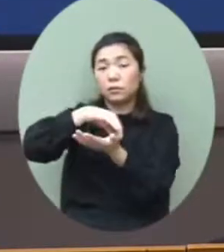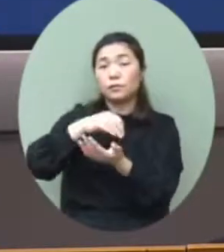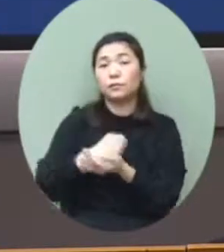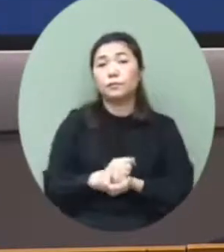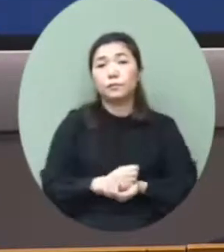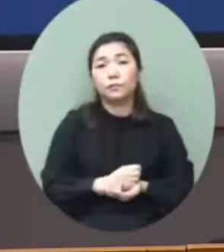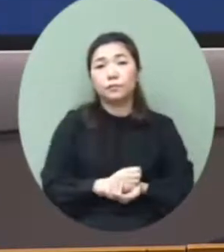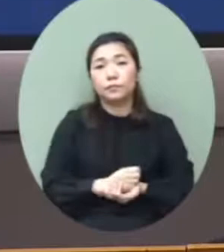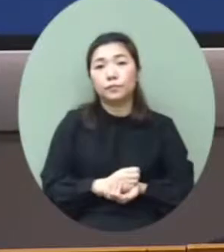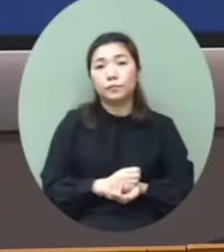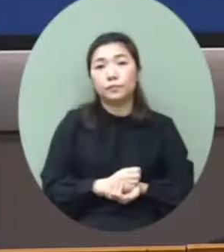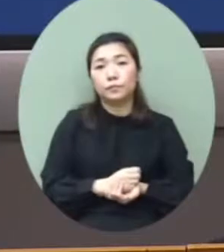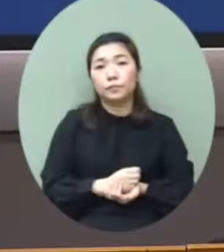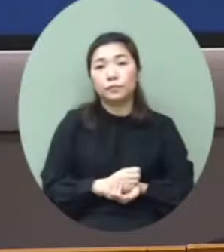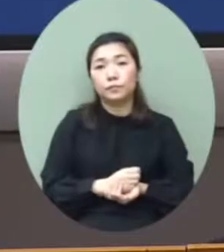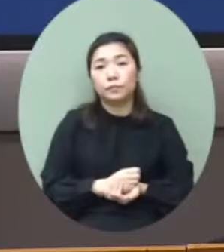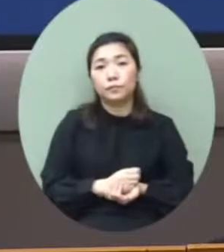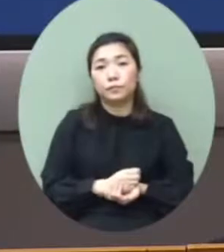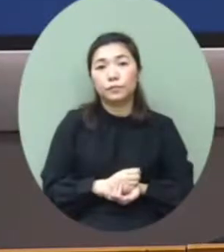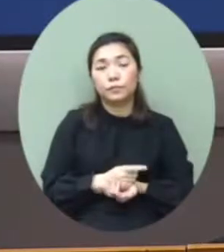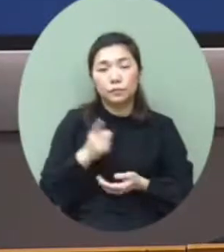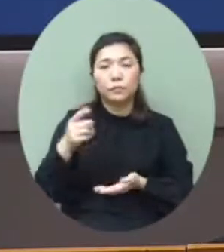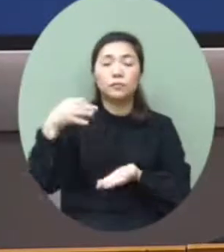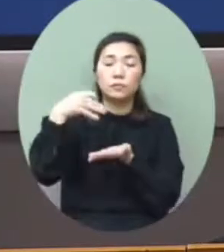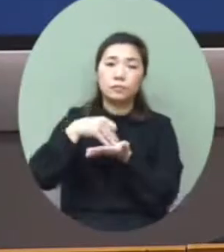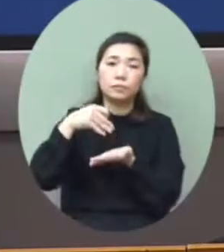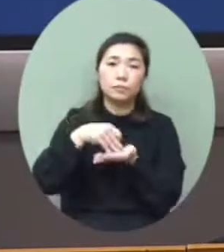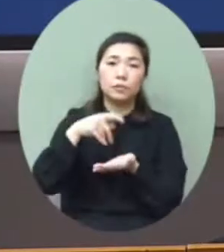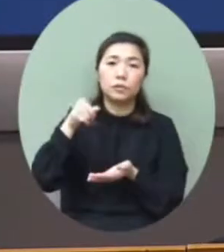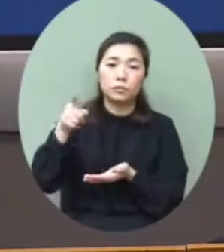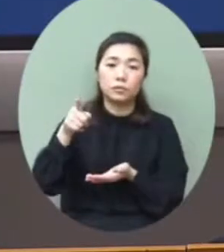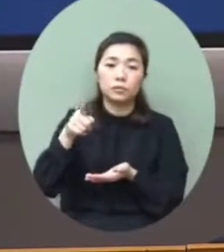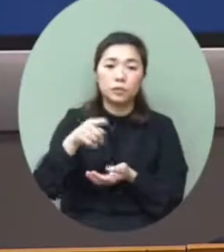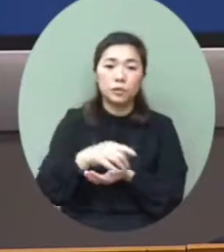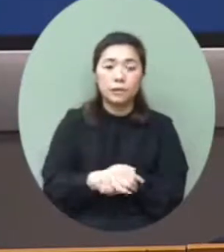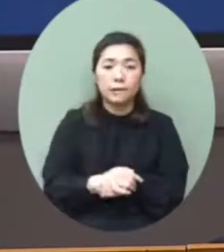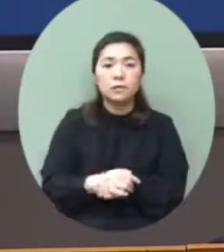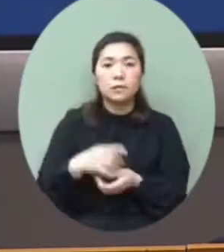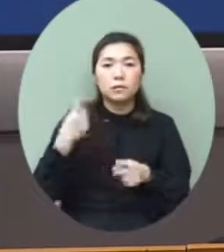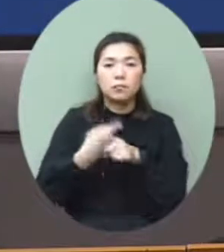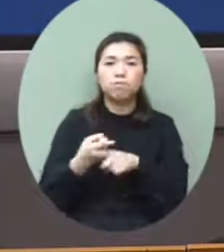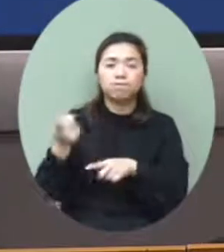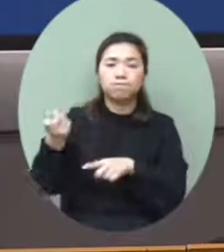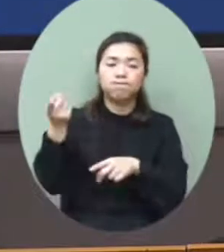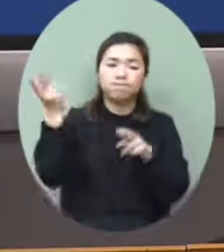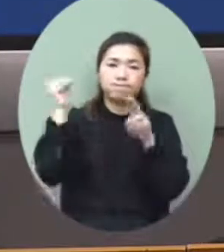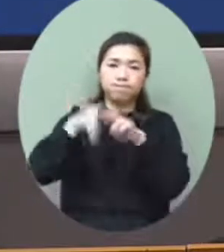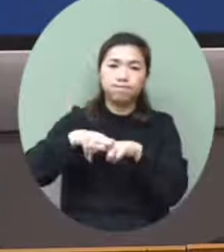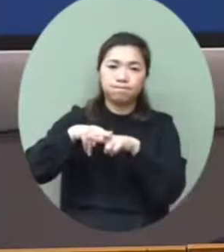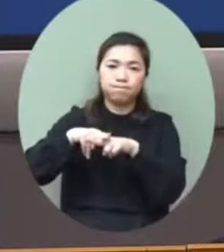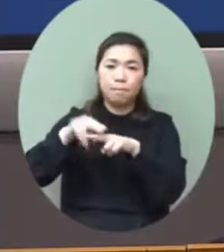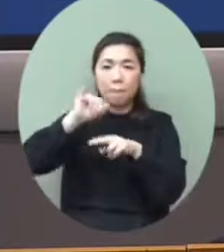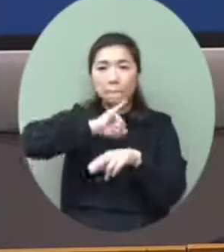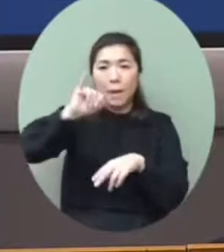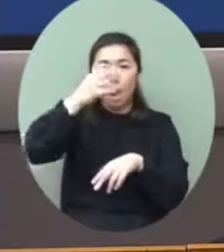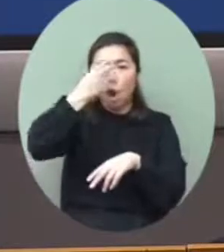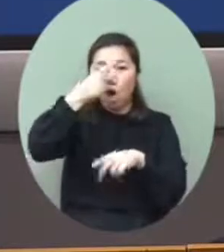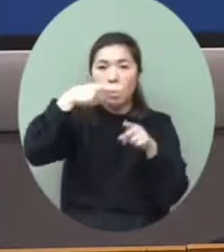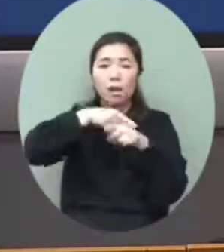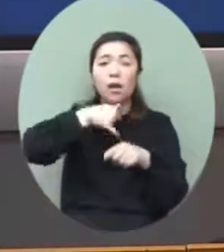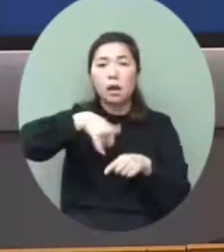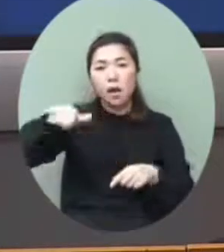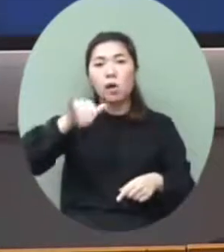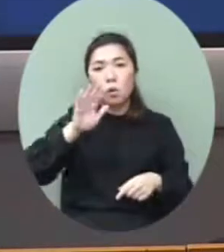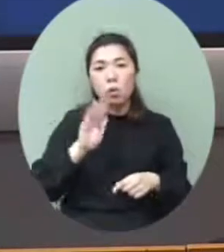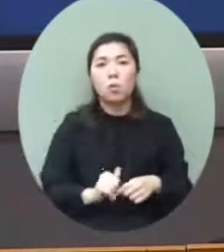Kong passengers could cross the border into Shenzhen in order to cut the transmission. But Shenzhen